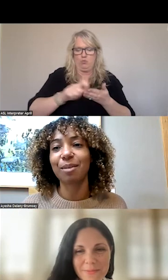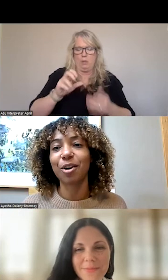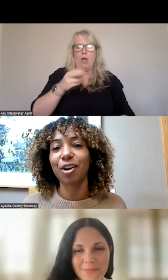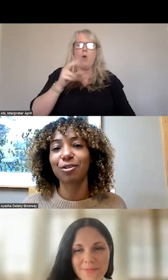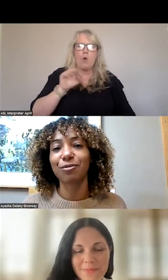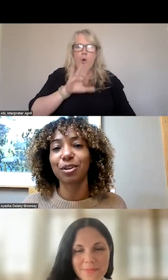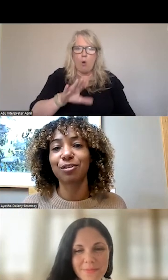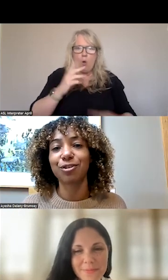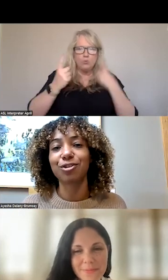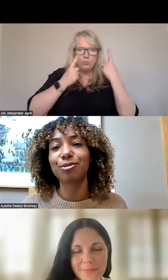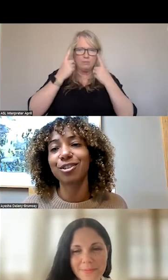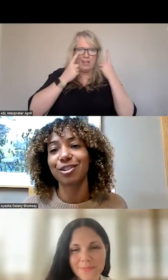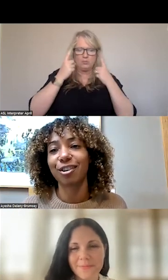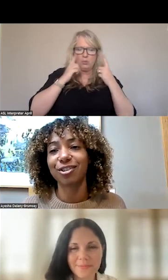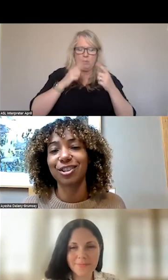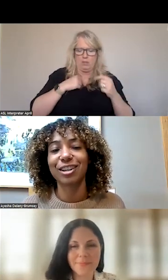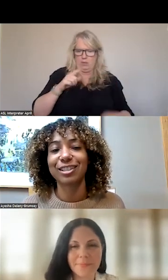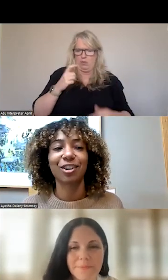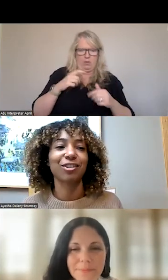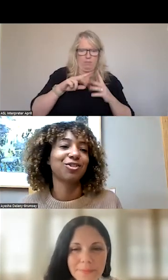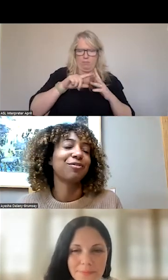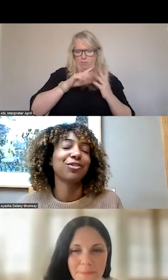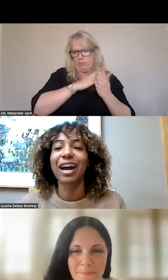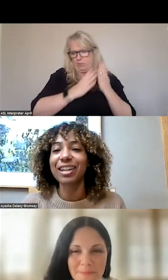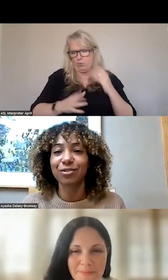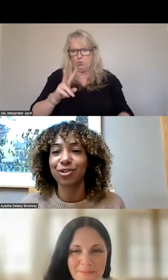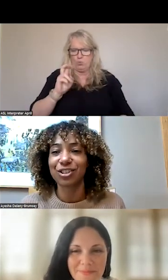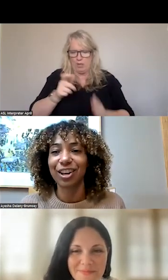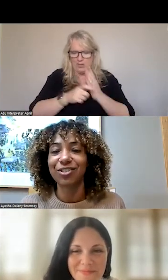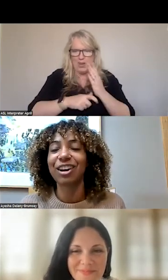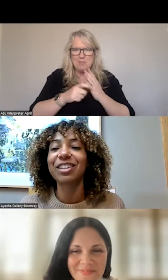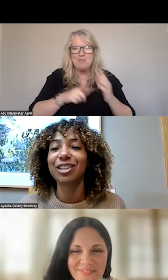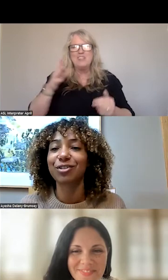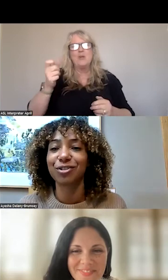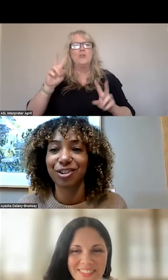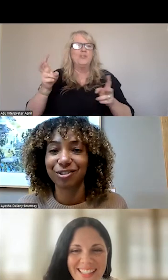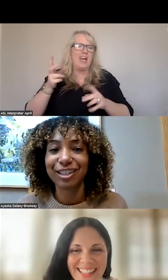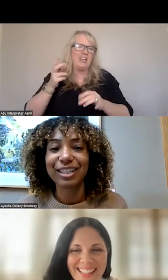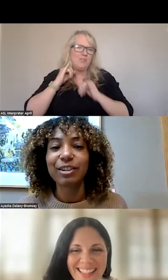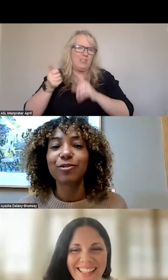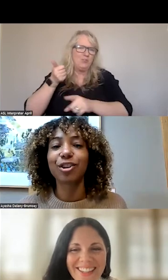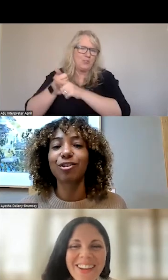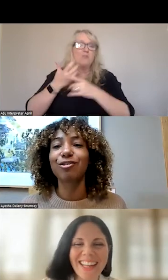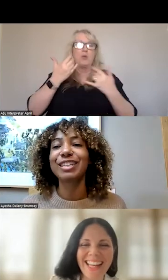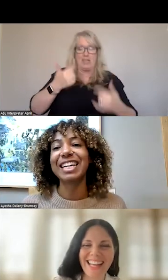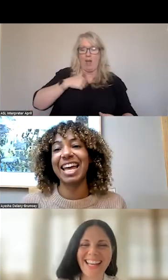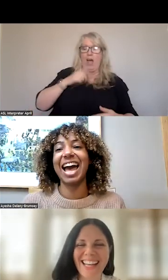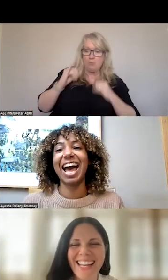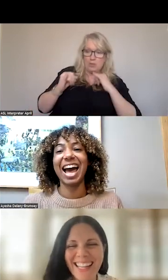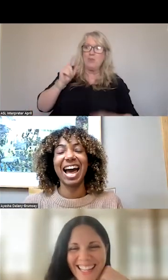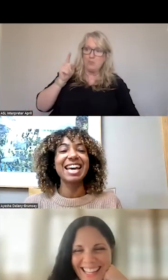reflections on reviewing the first 200 articles in Crisis Talk. So Stephanie, you kind of interviewed yourself, so I'm going to interview you. Thank you.